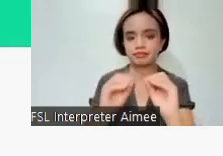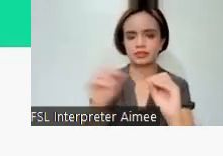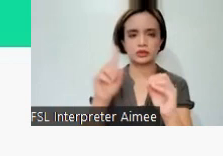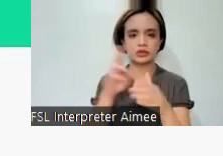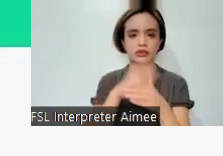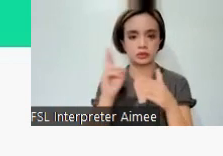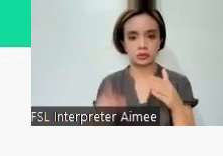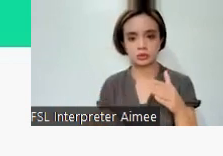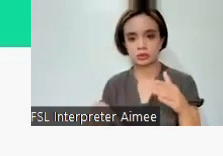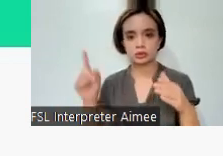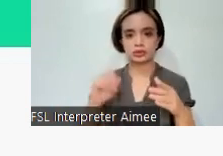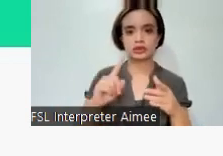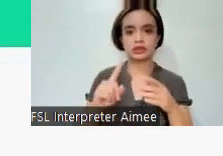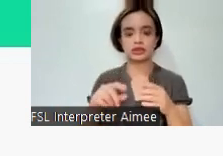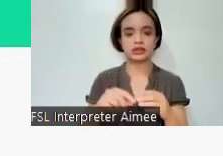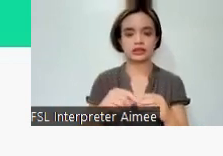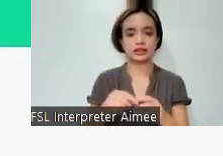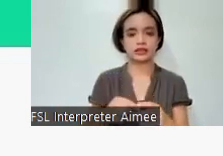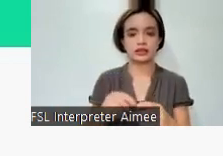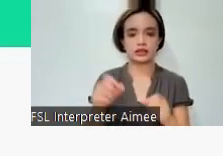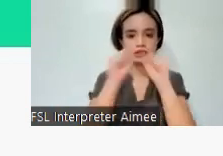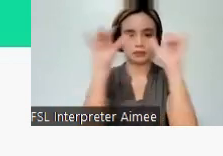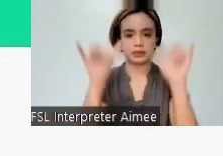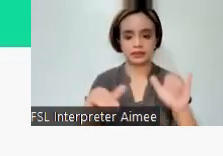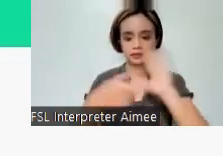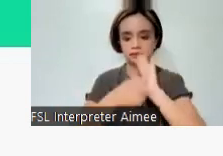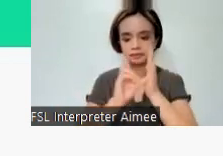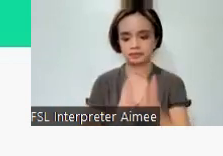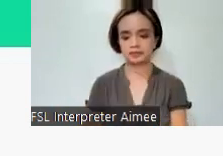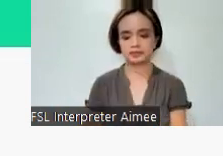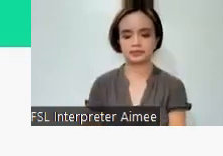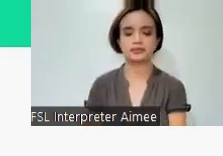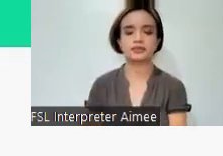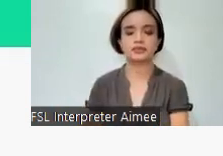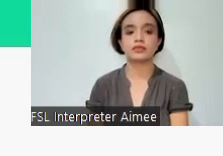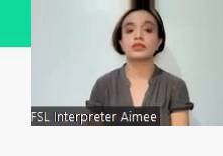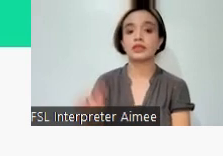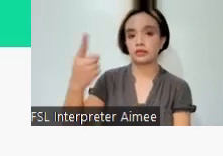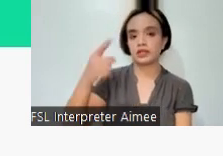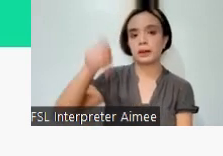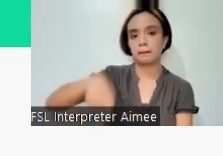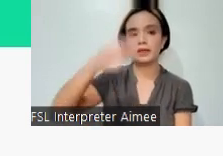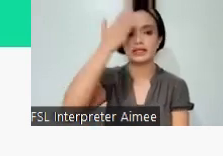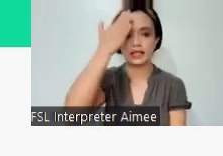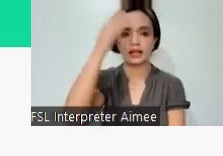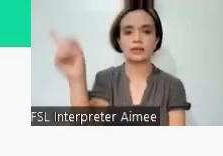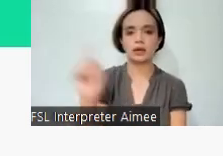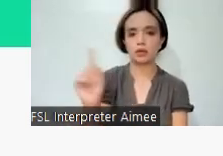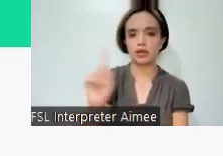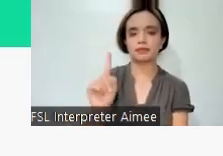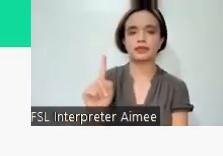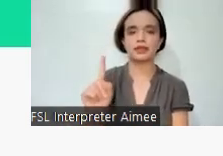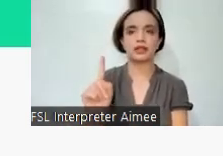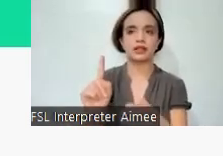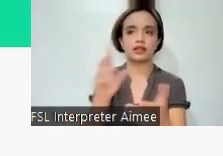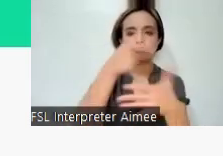this semi-systematic review? First, we found that we need to identify avenues where